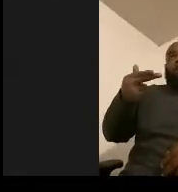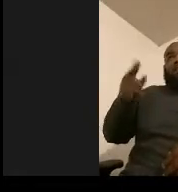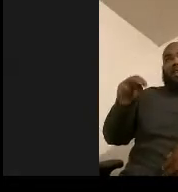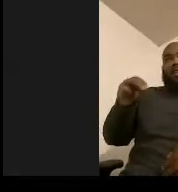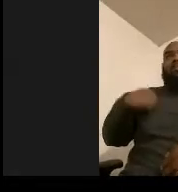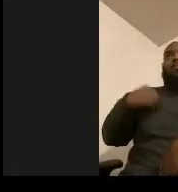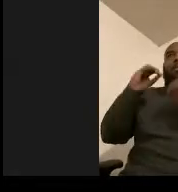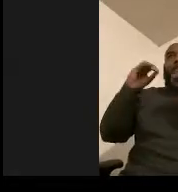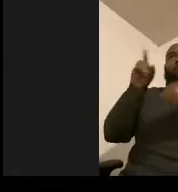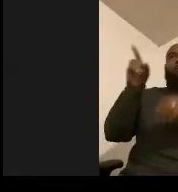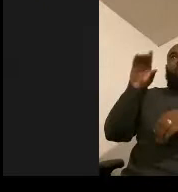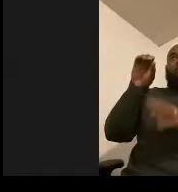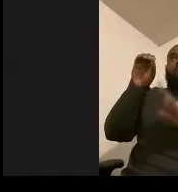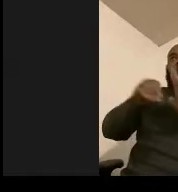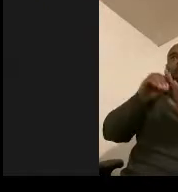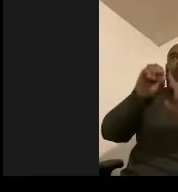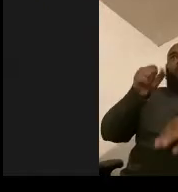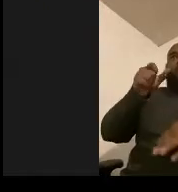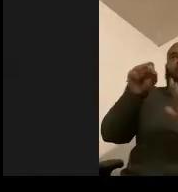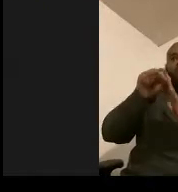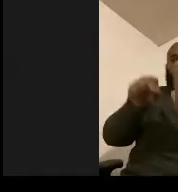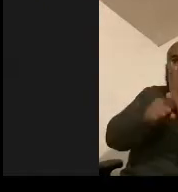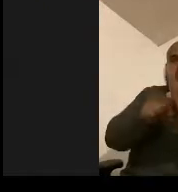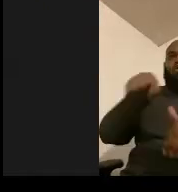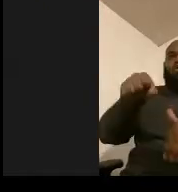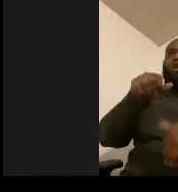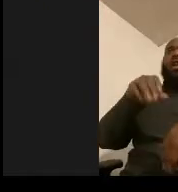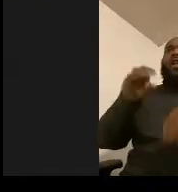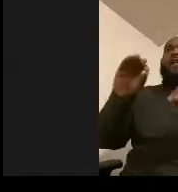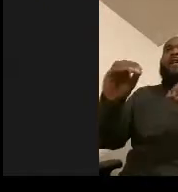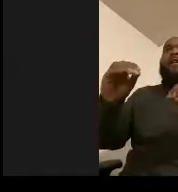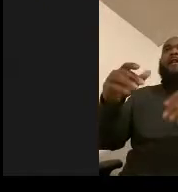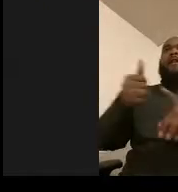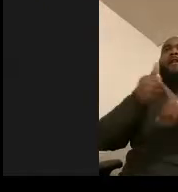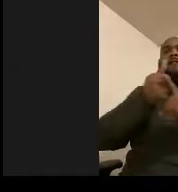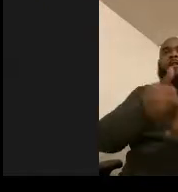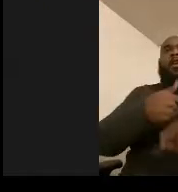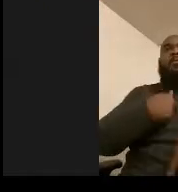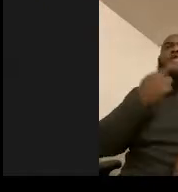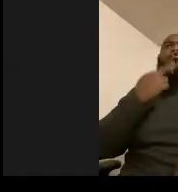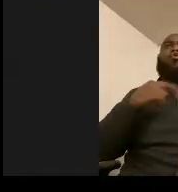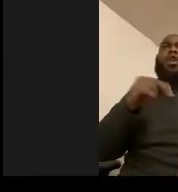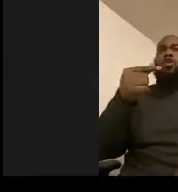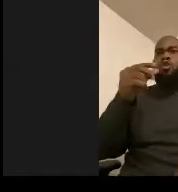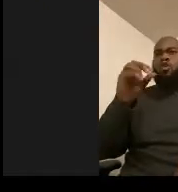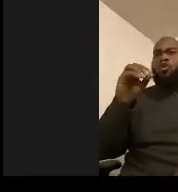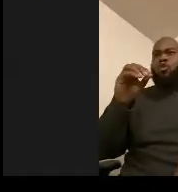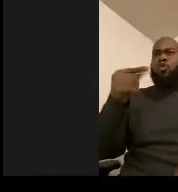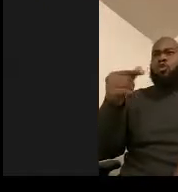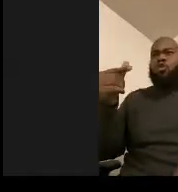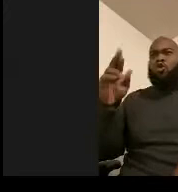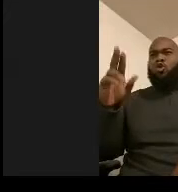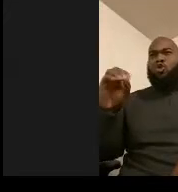State. You can follow me on Red Guju if you like. And if we can move to the next slide,